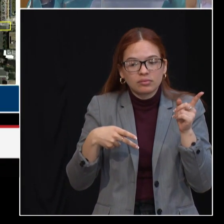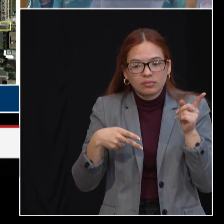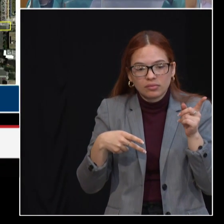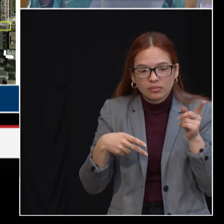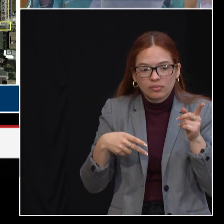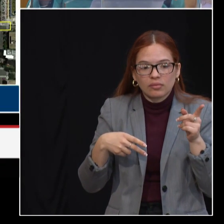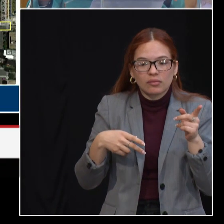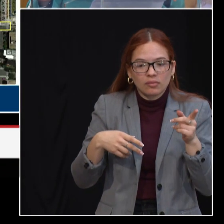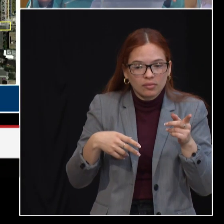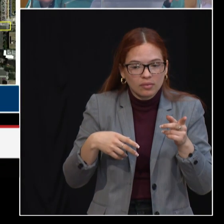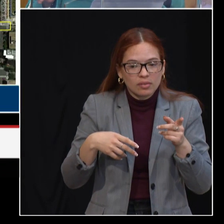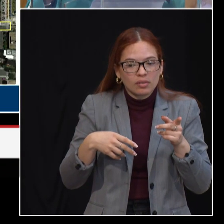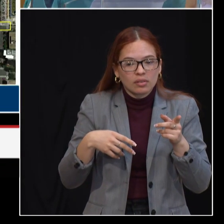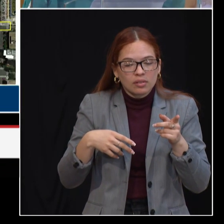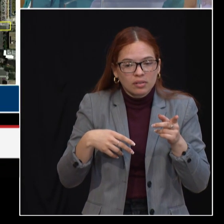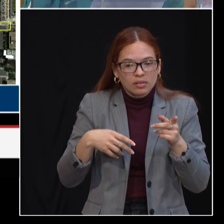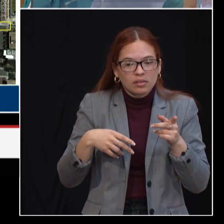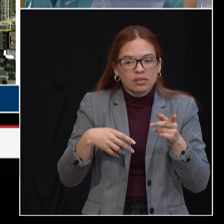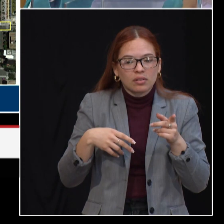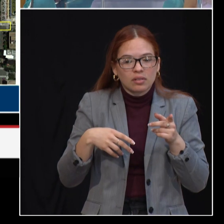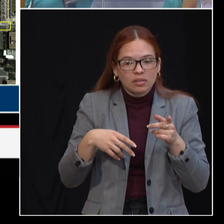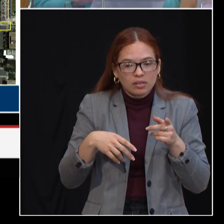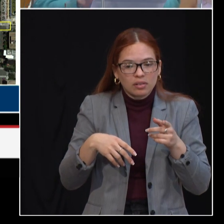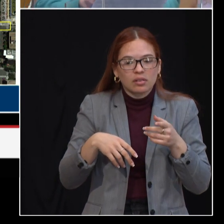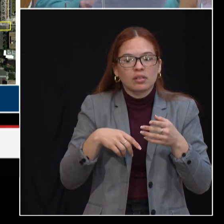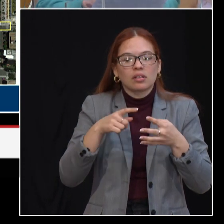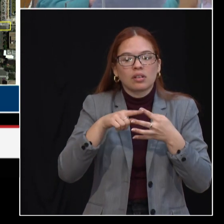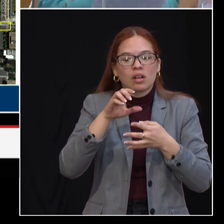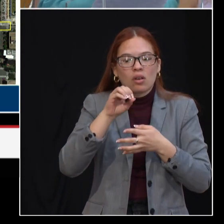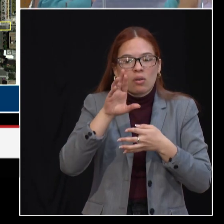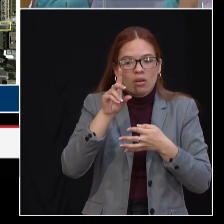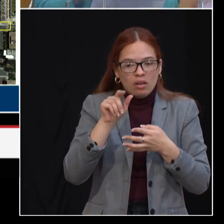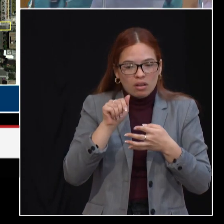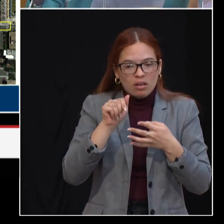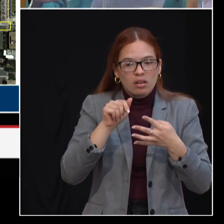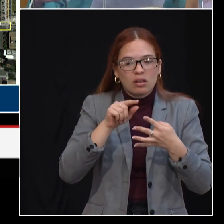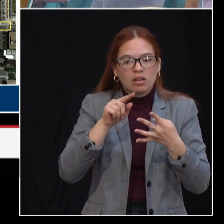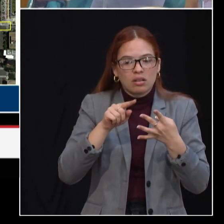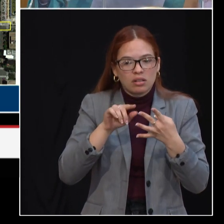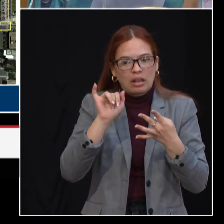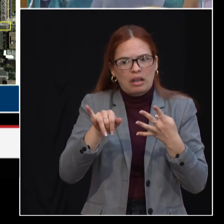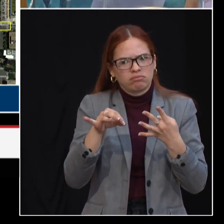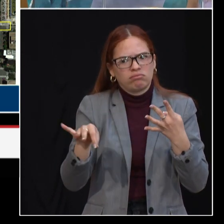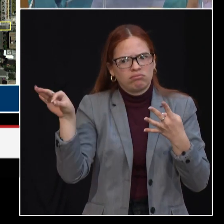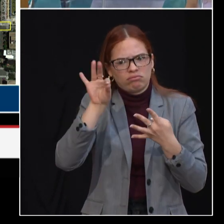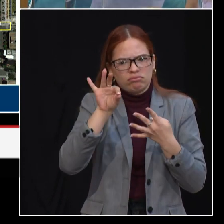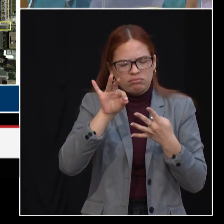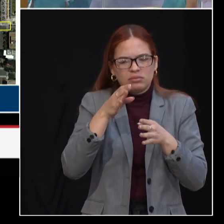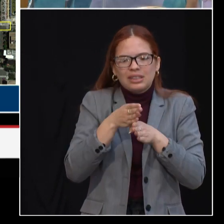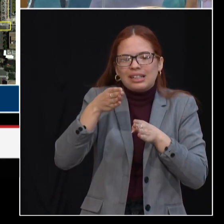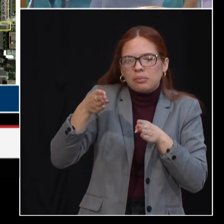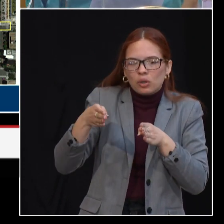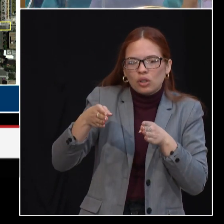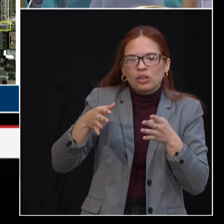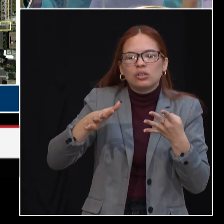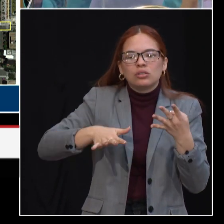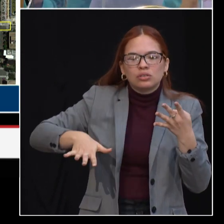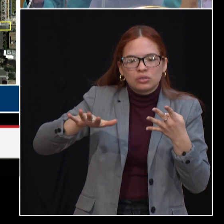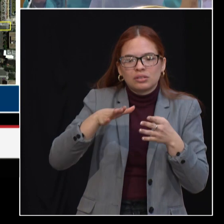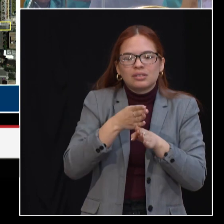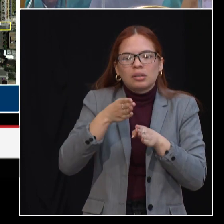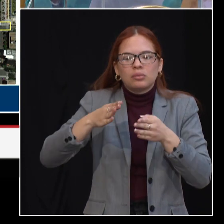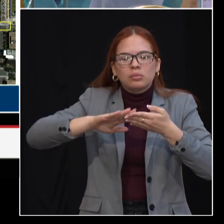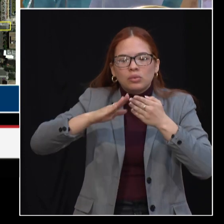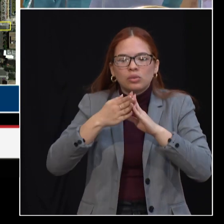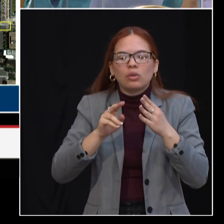for co-development partners. This is a really important project. It's right adjacent to the New Communities Northwest 1